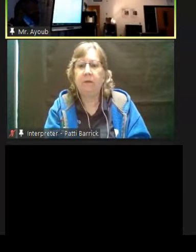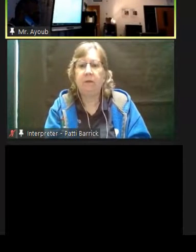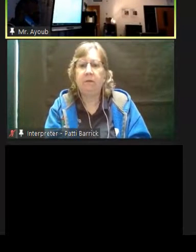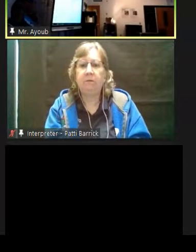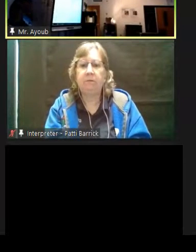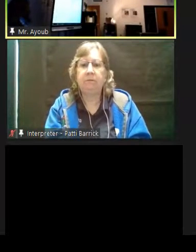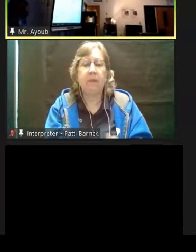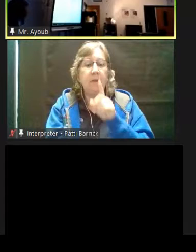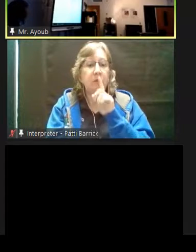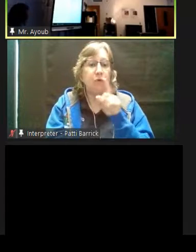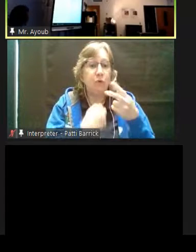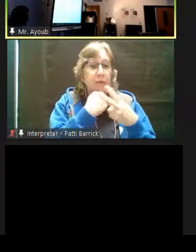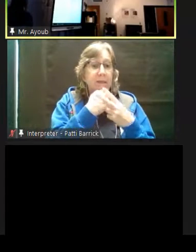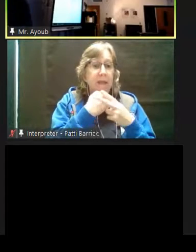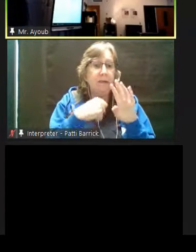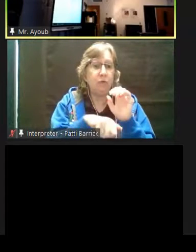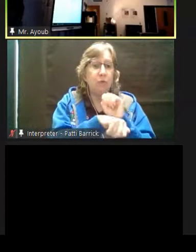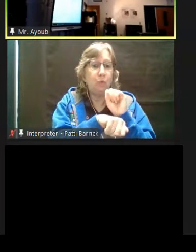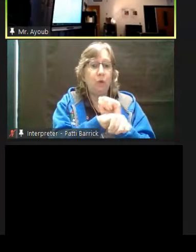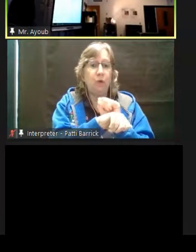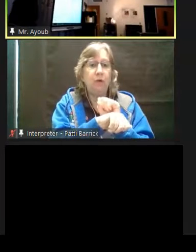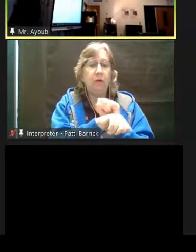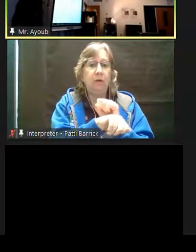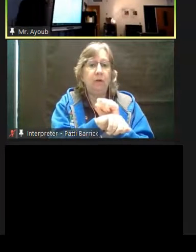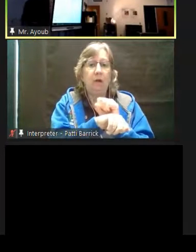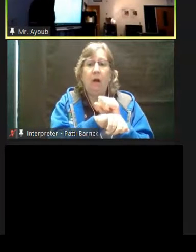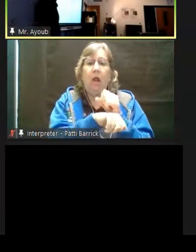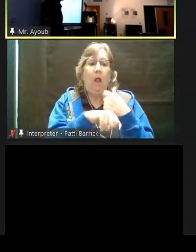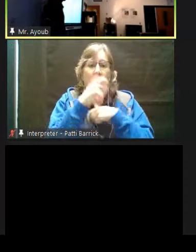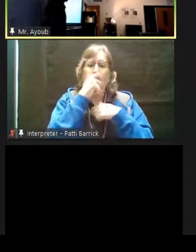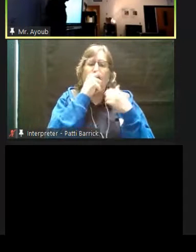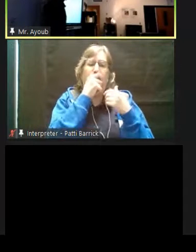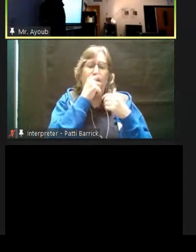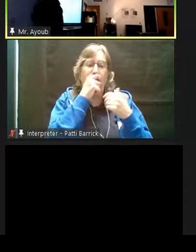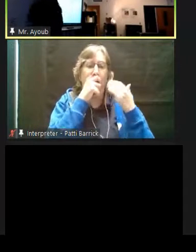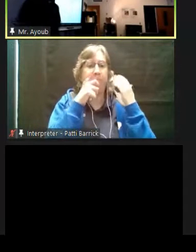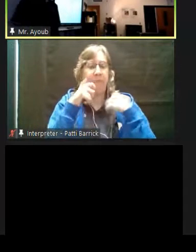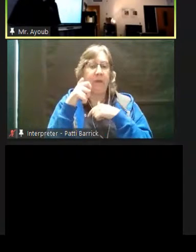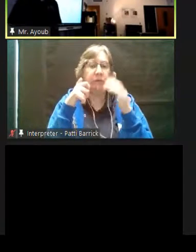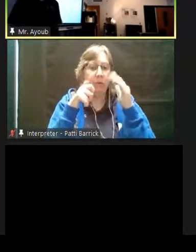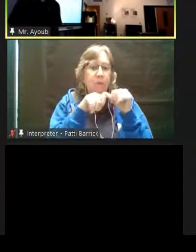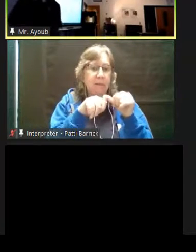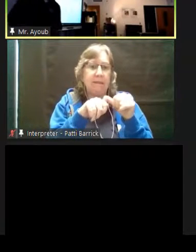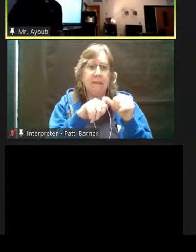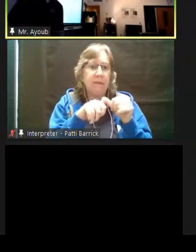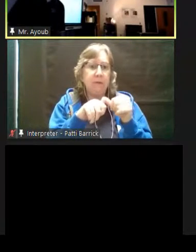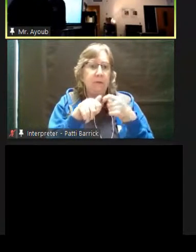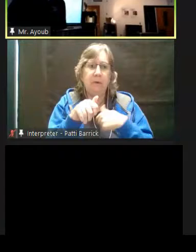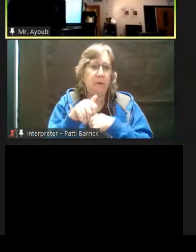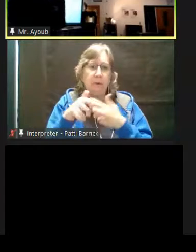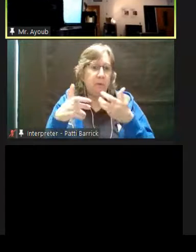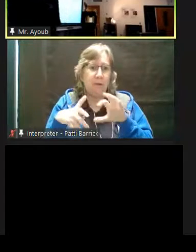Please make sure you save your stuff because we will continue with what we have. I don't want you to start over.